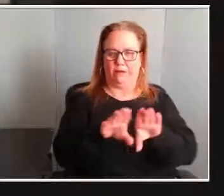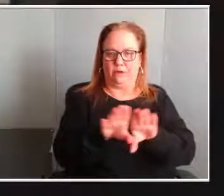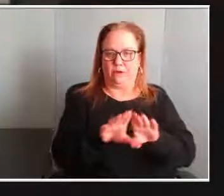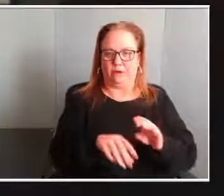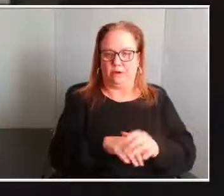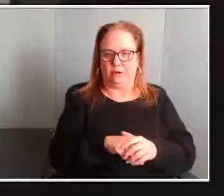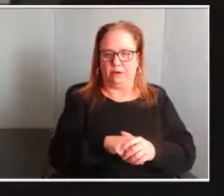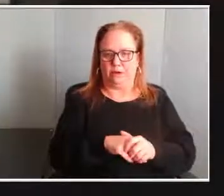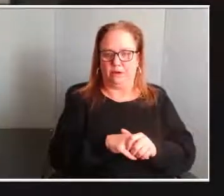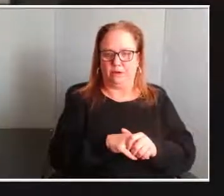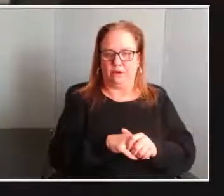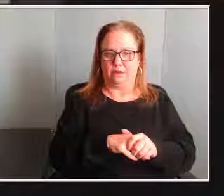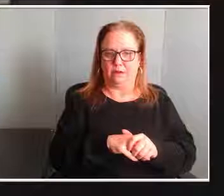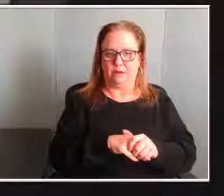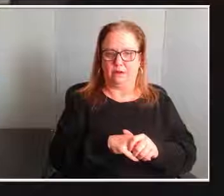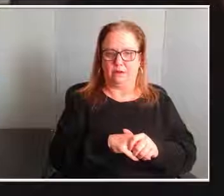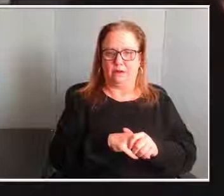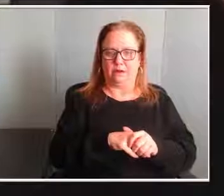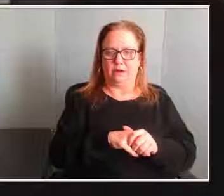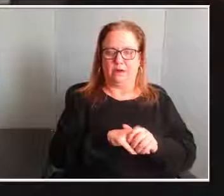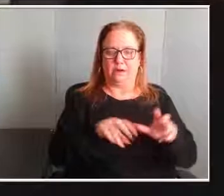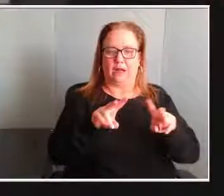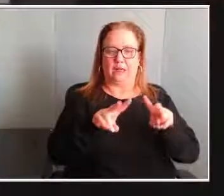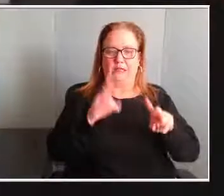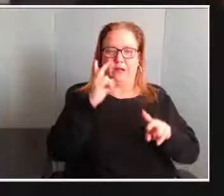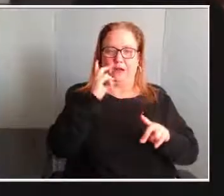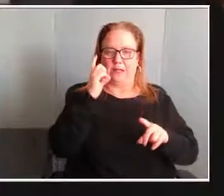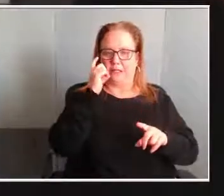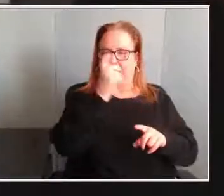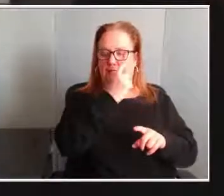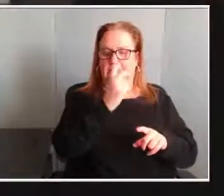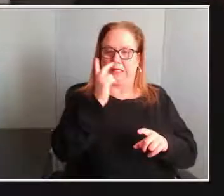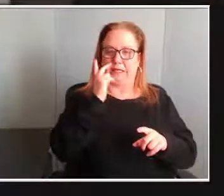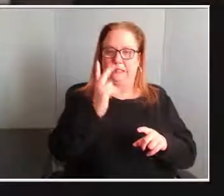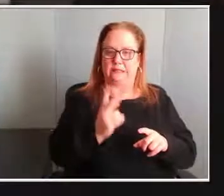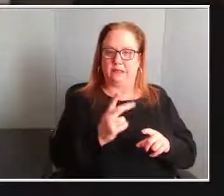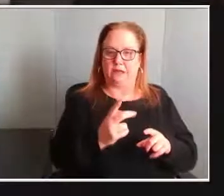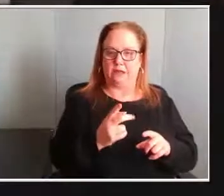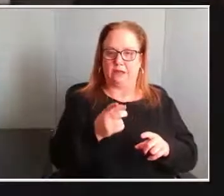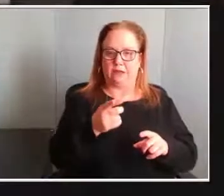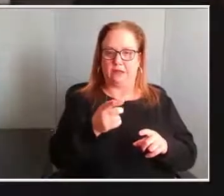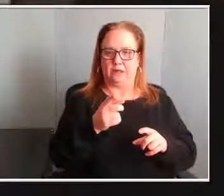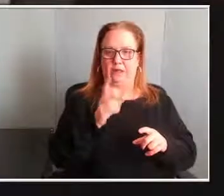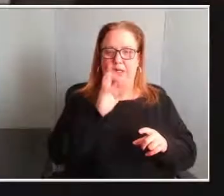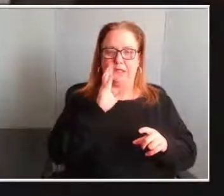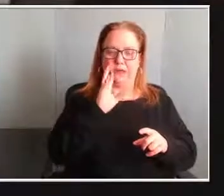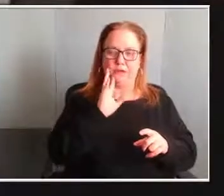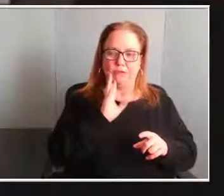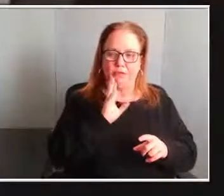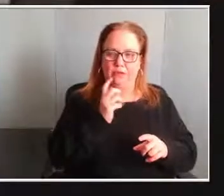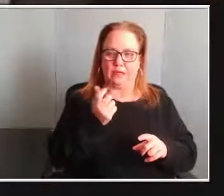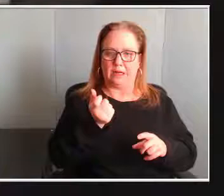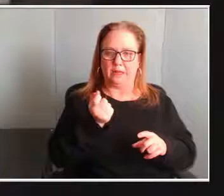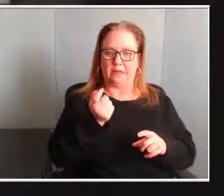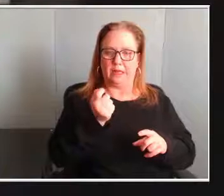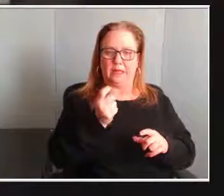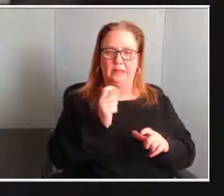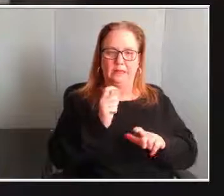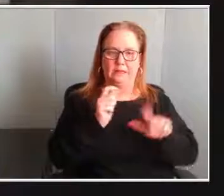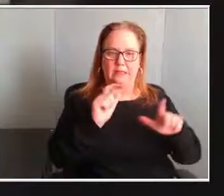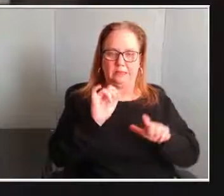And I just saw a look in his eyes and saw that he kind of started drooling out of his left